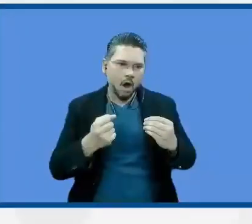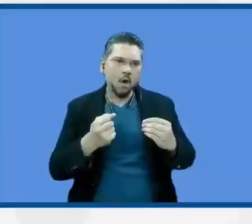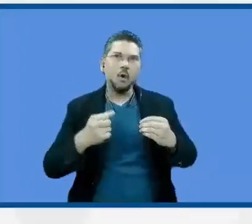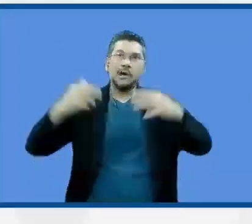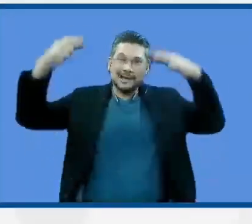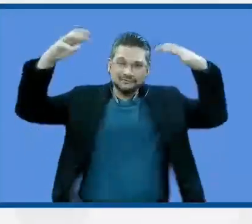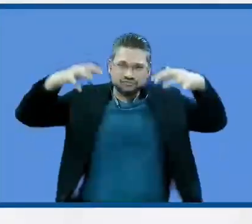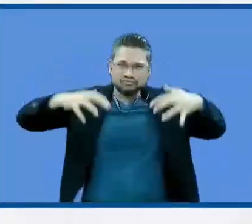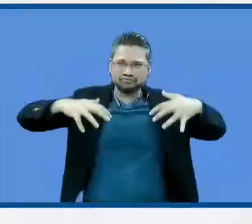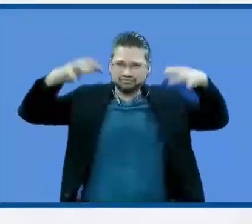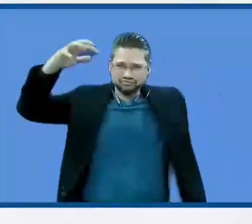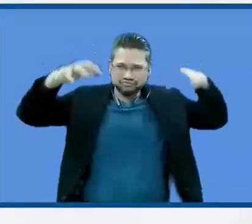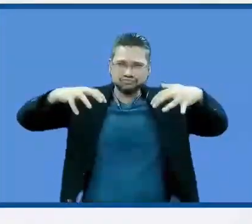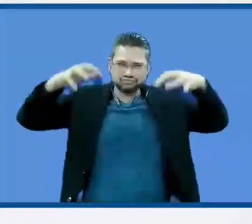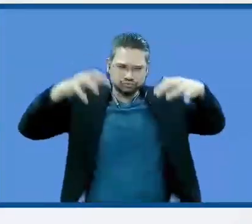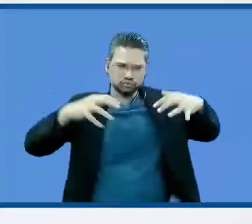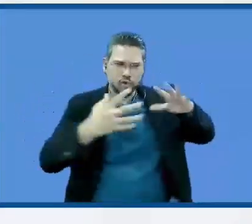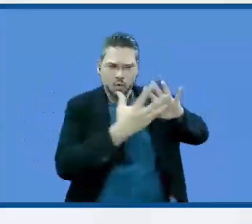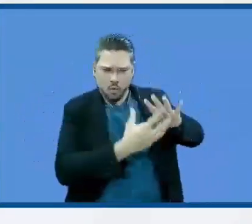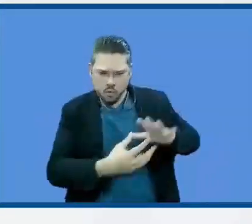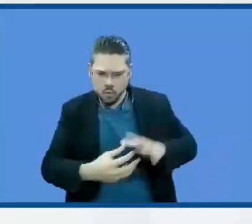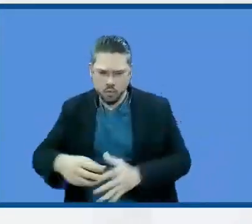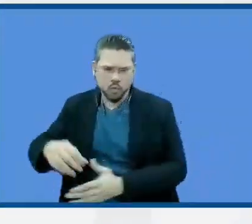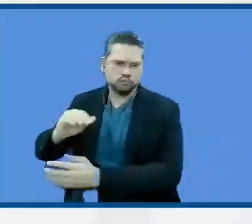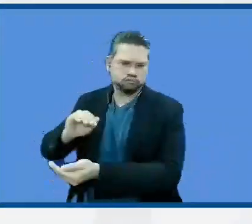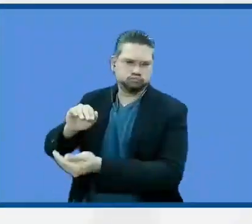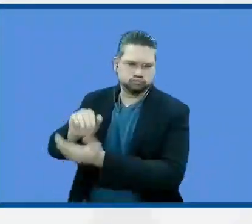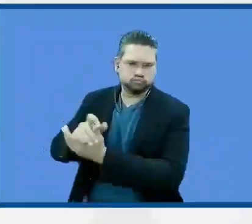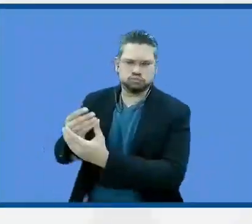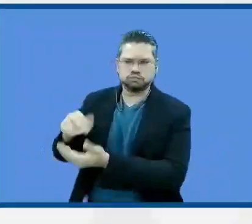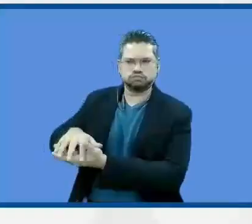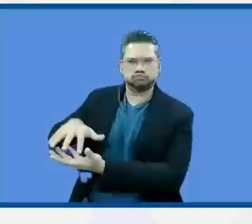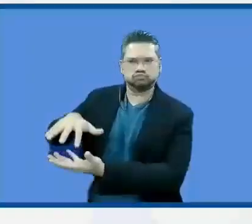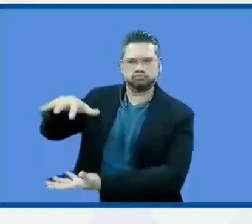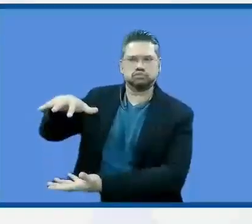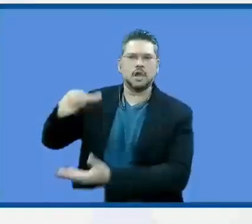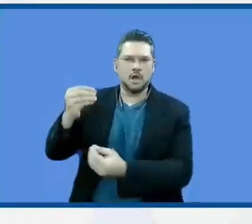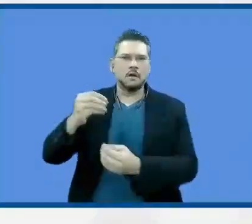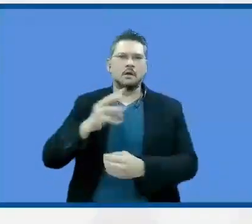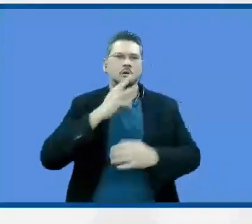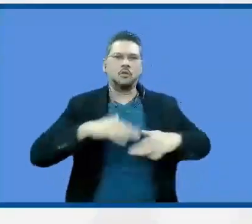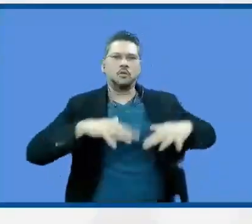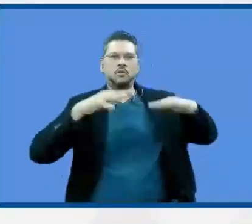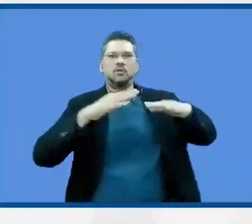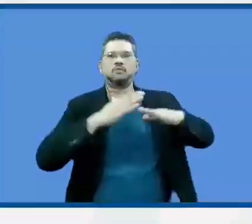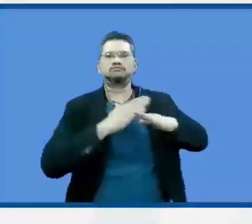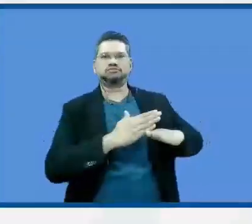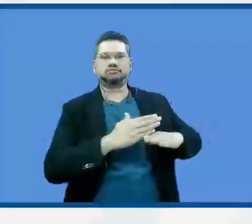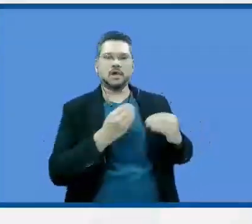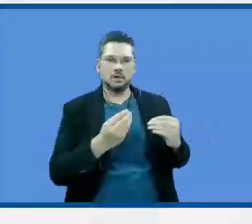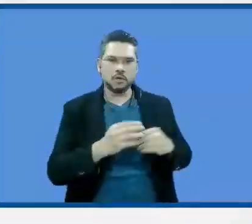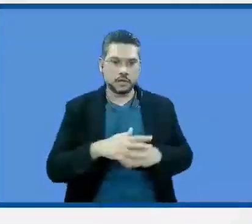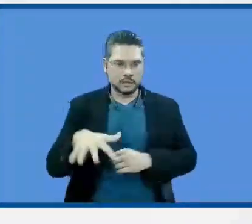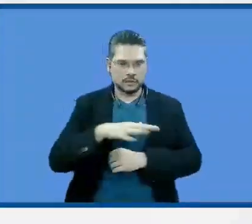risk of flooding. This infrastructure includes green spaces, but also porous pavements